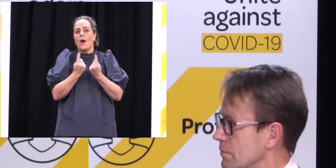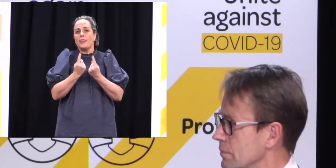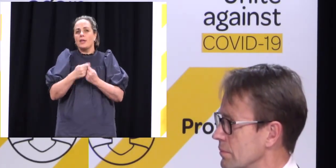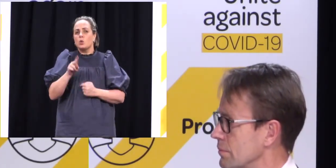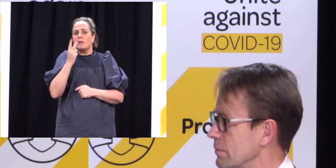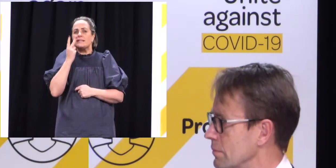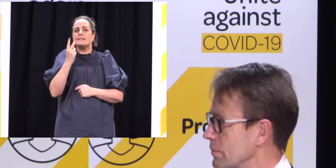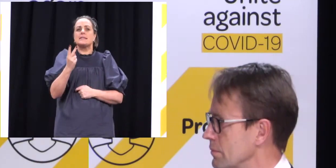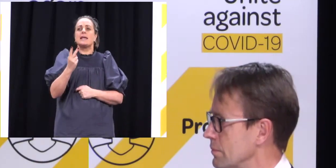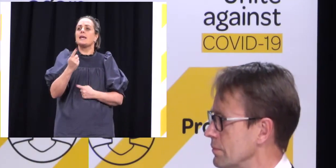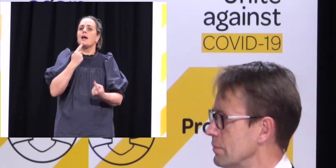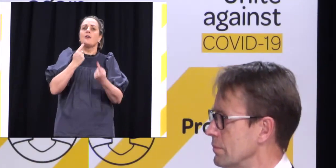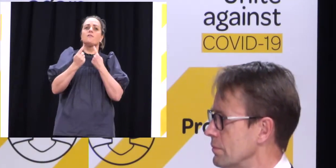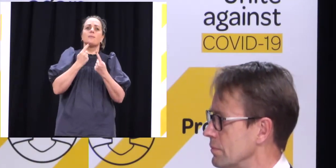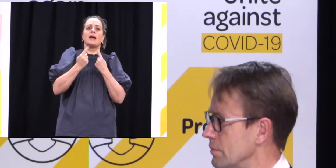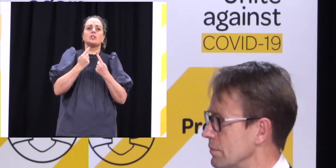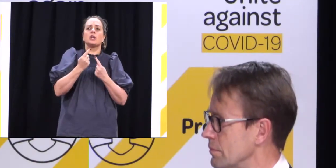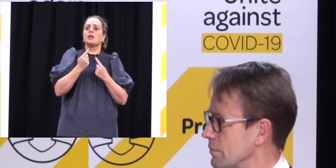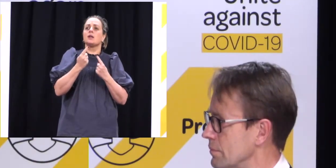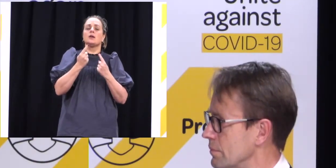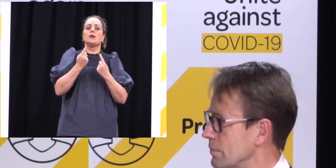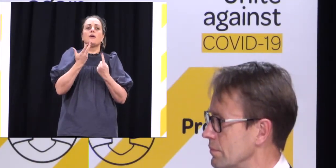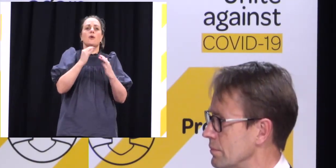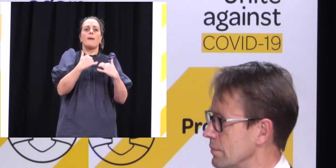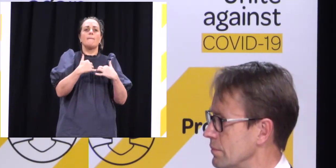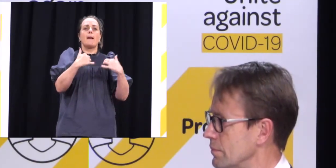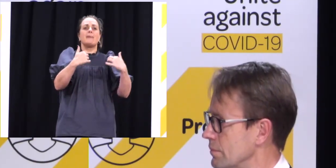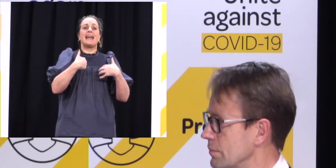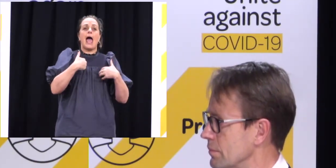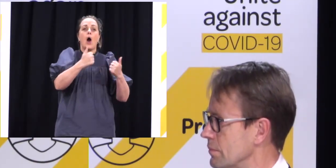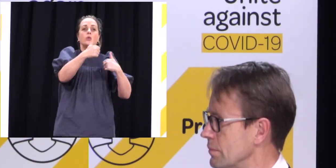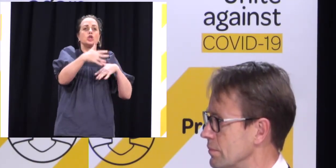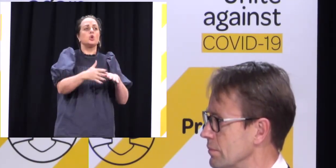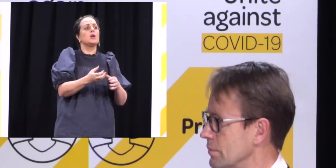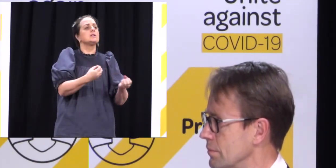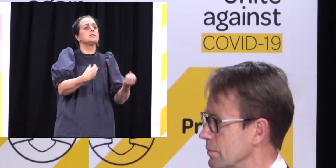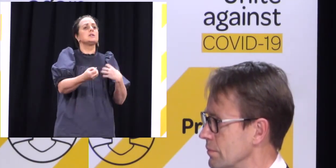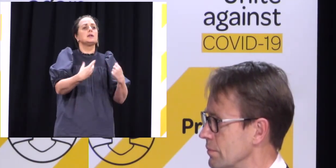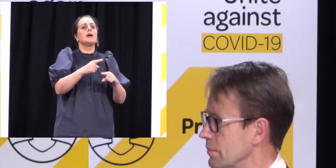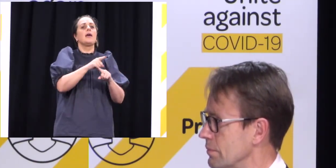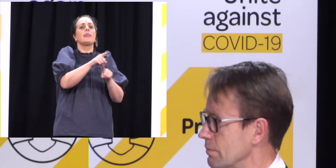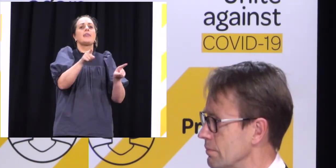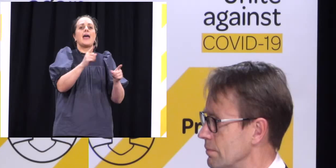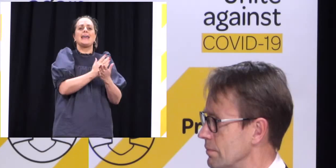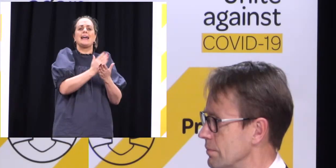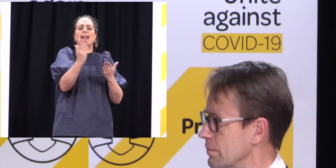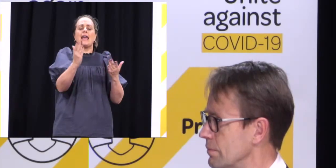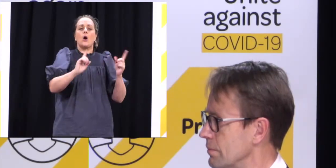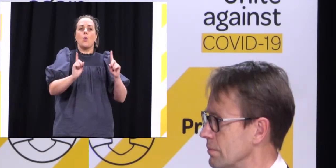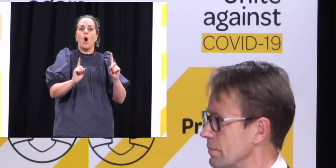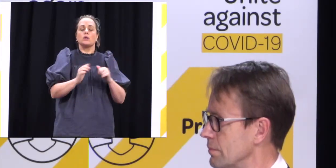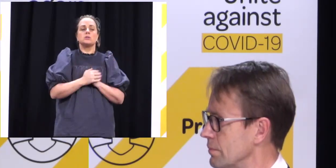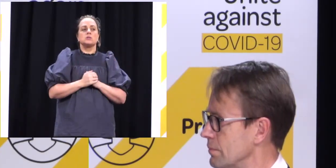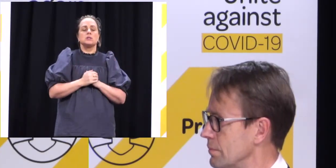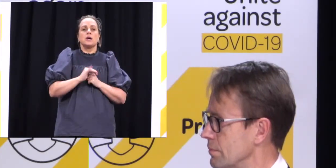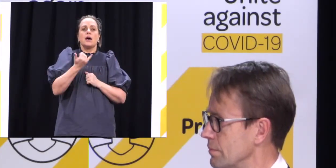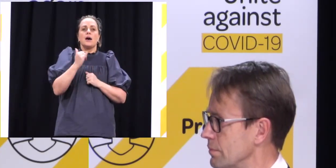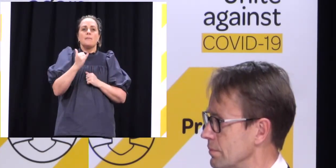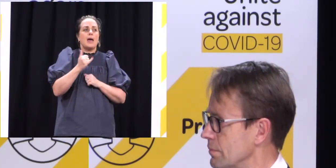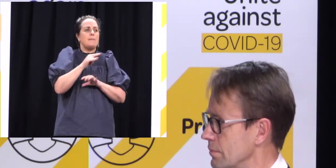in the reports from when we're briefed by the Public Health Unit is that they are being very clear that whilst they may not have established